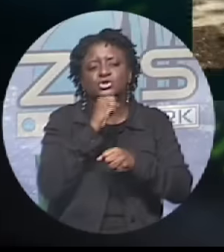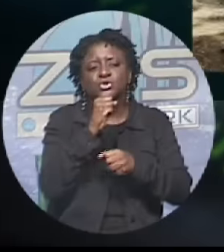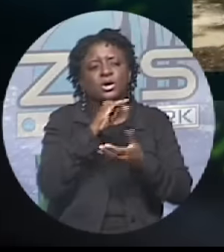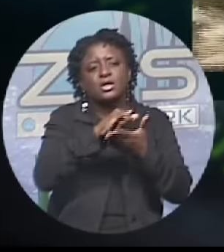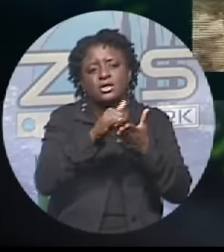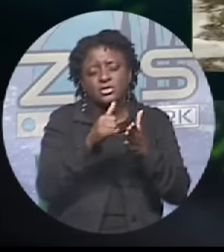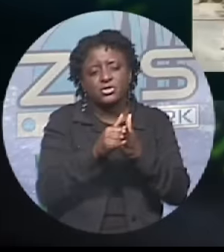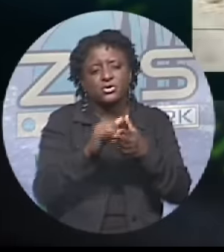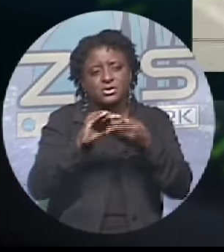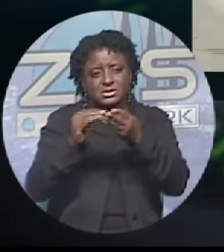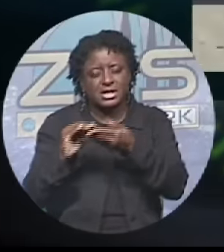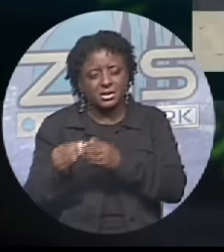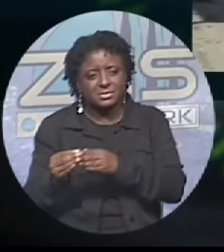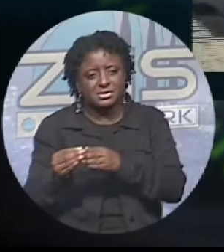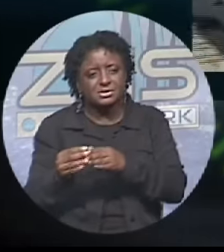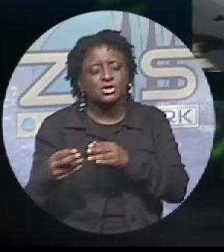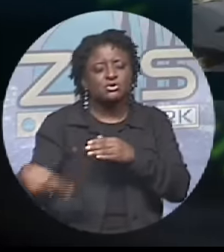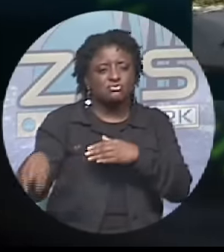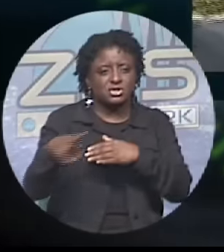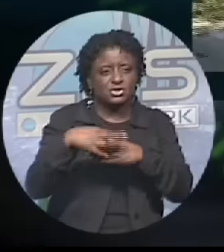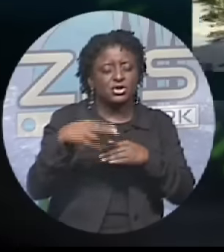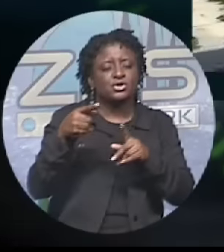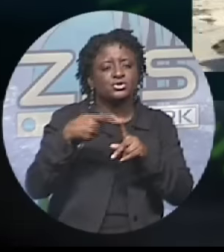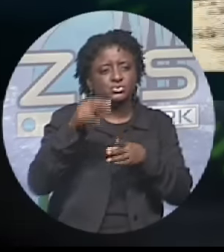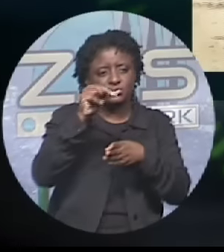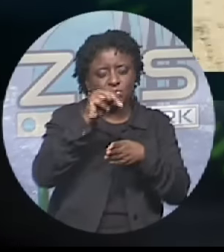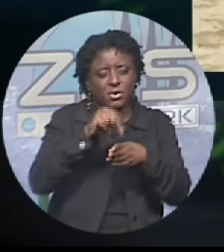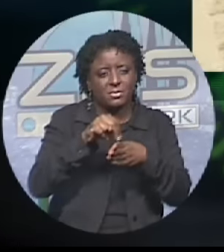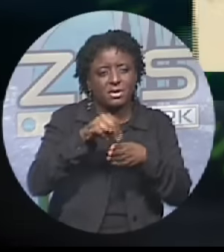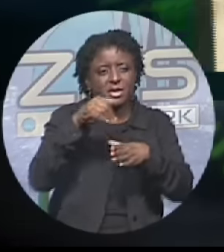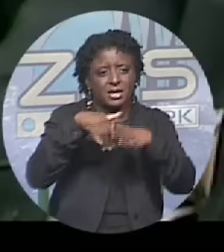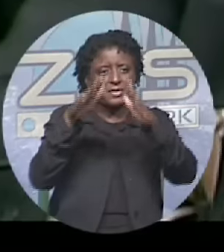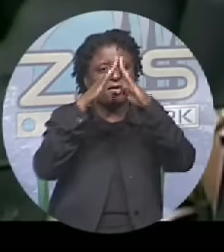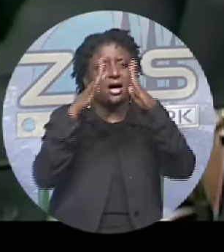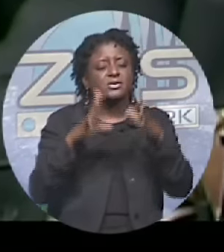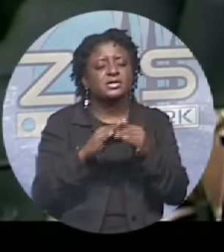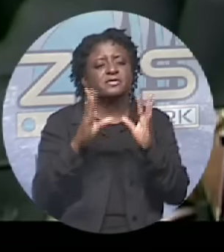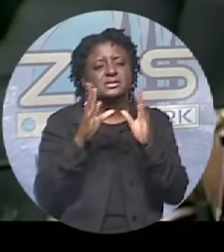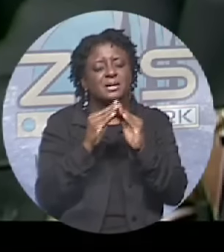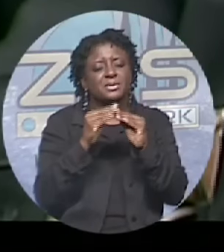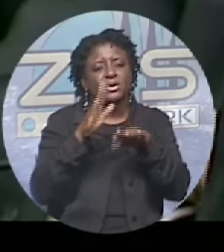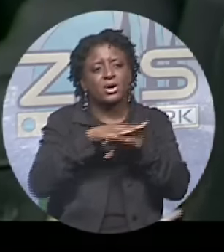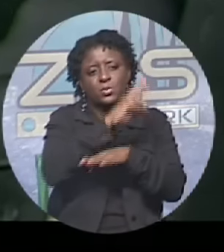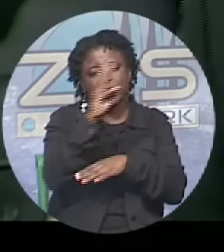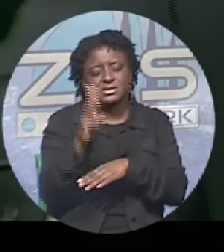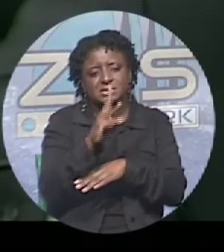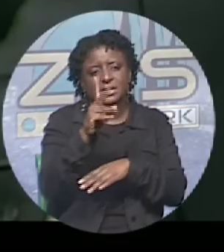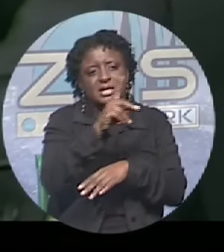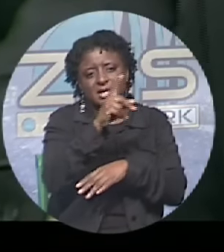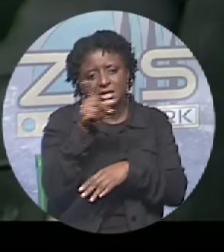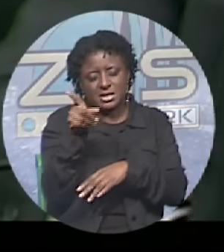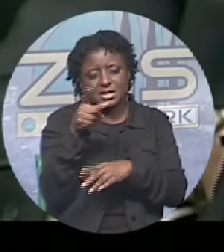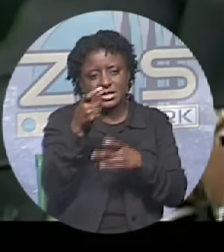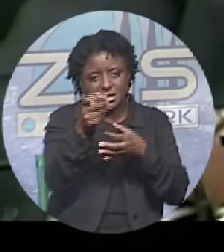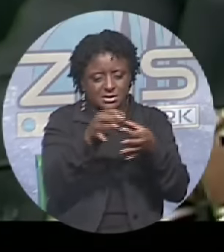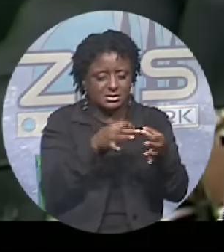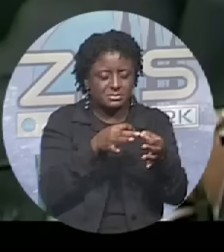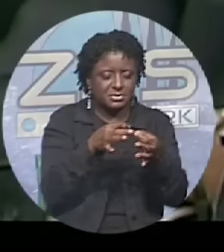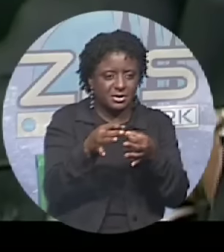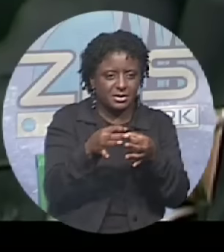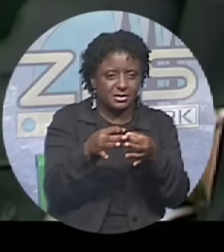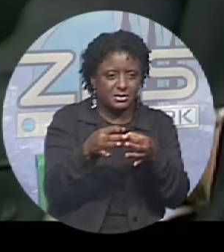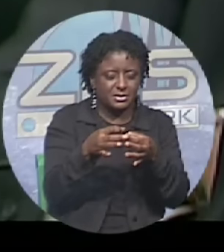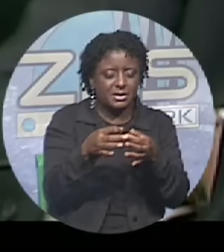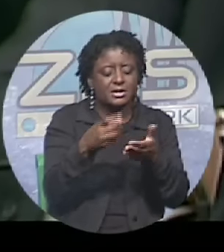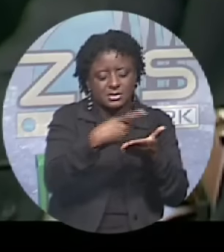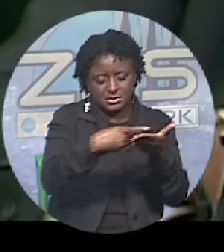impacted return to normalcy. In the House of Assembly Wednesday, he gave a breakdown of some of the damage sustained from